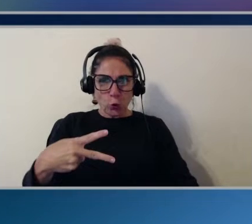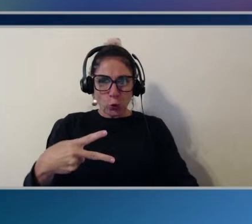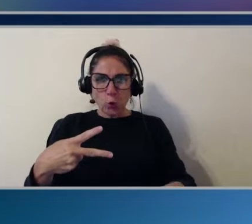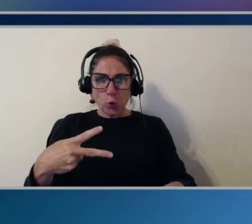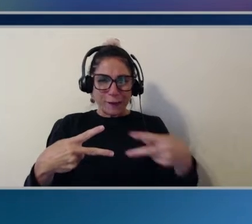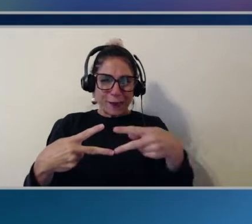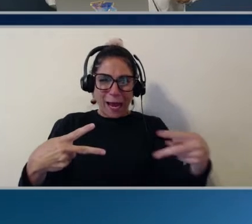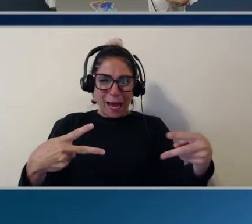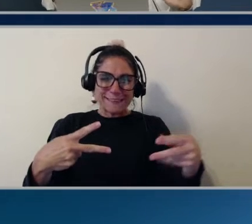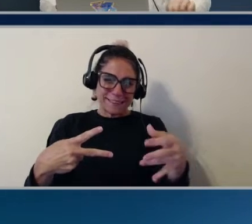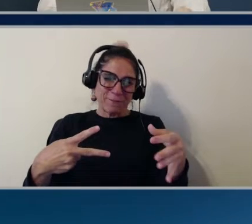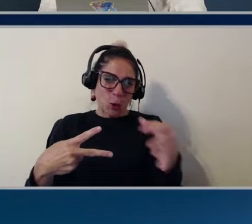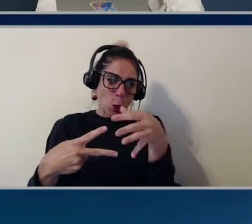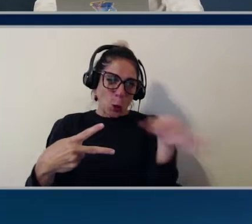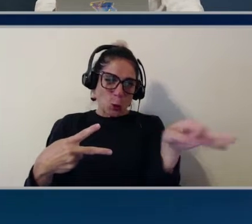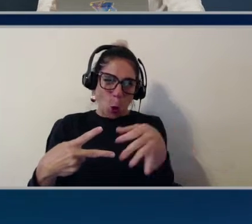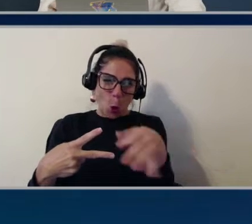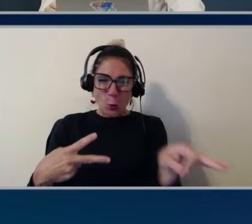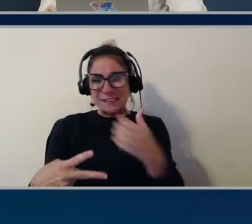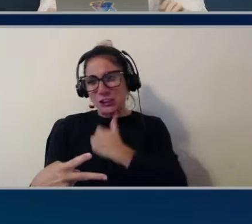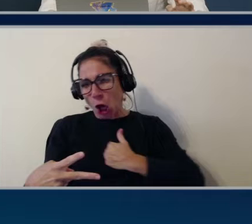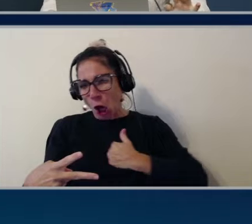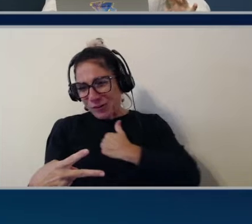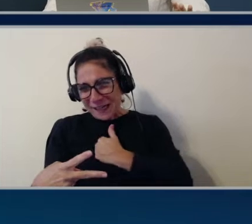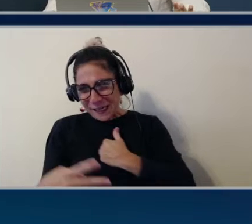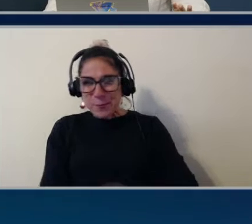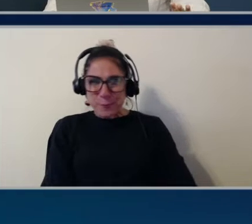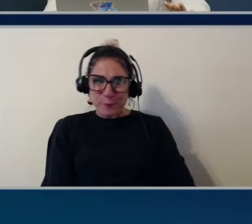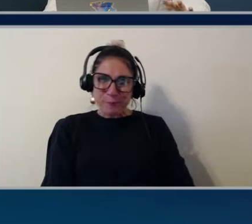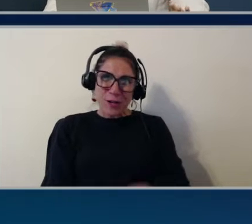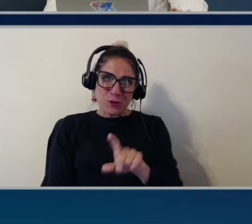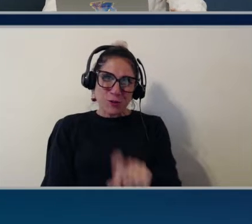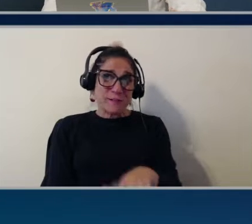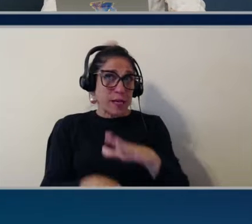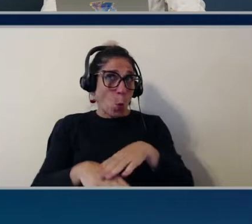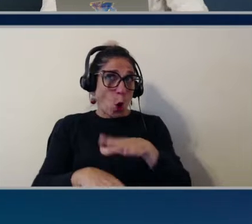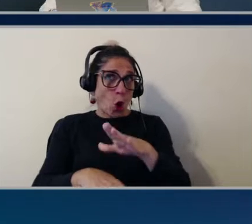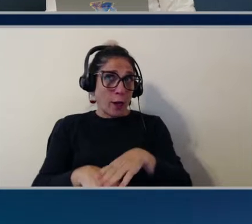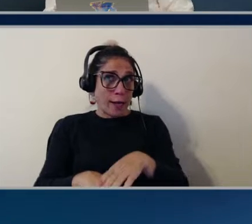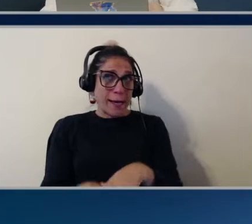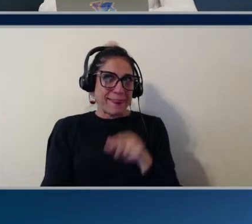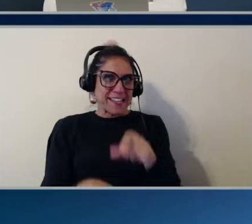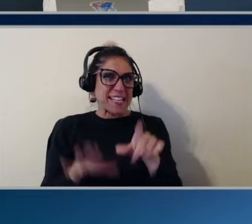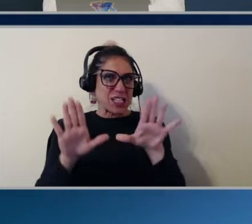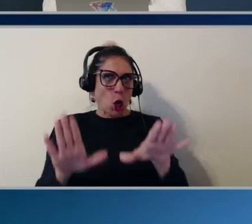2 lines of code. Sorry. 2 lines. Should have said warning. This is awesome.